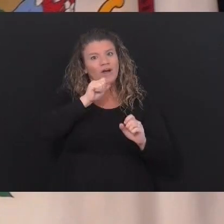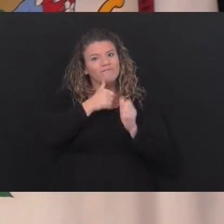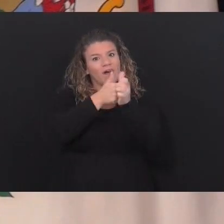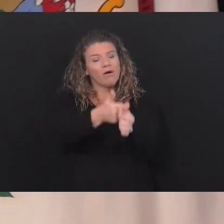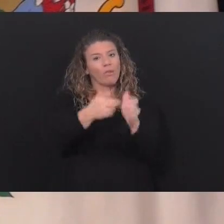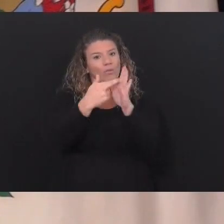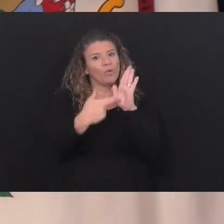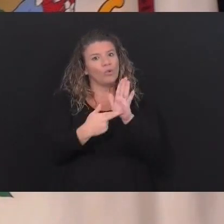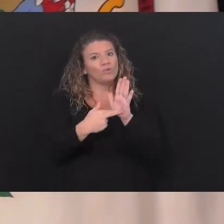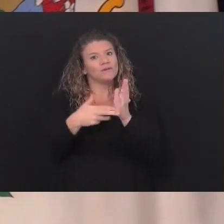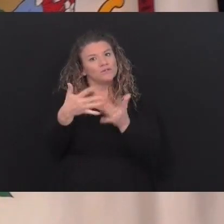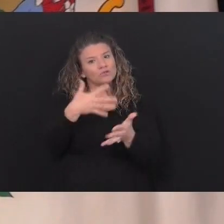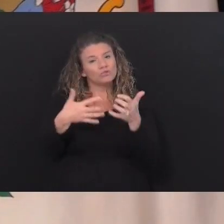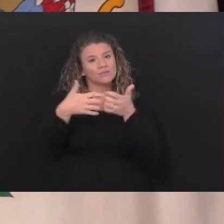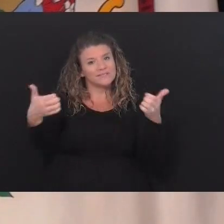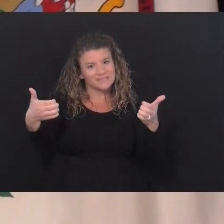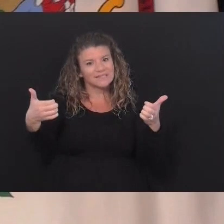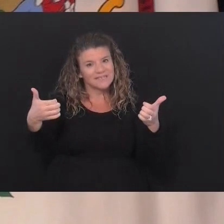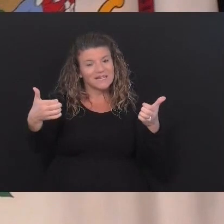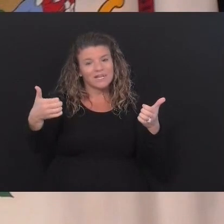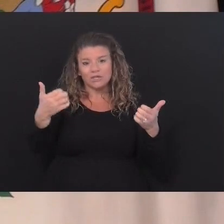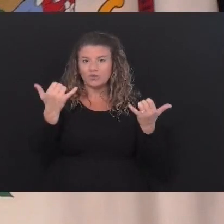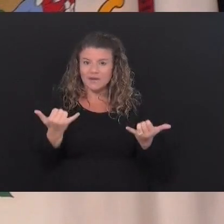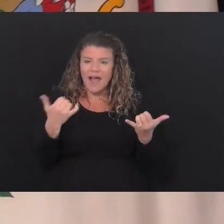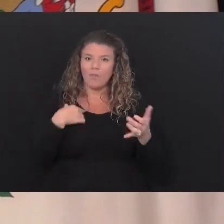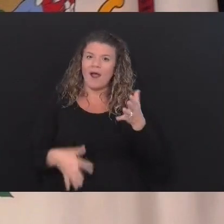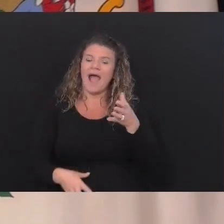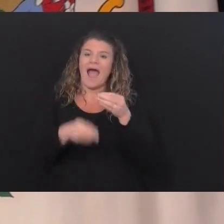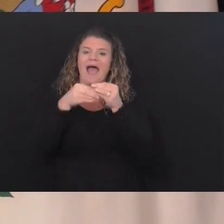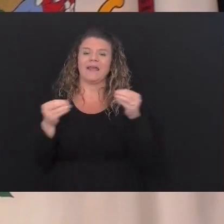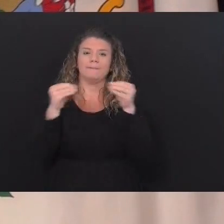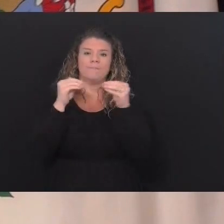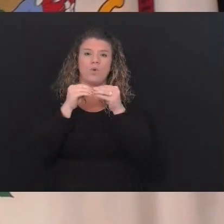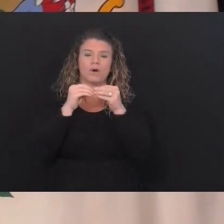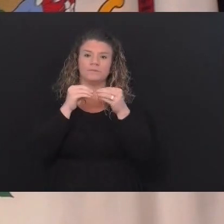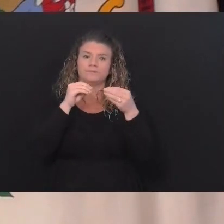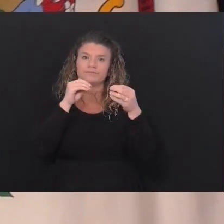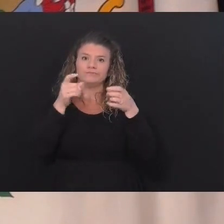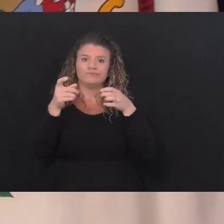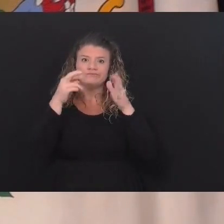social distancing, and so therefore we're issuing another executive order.